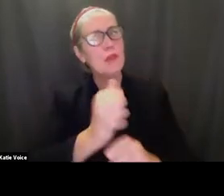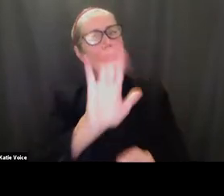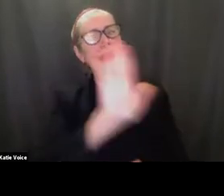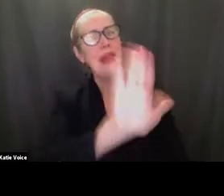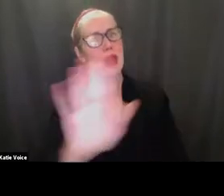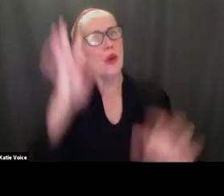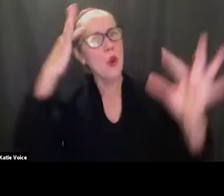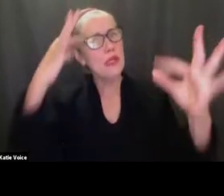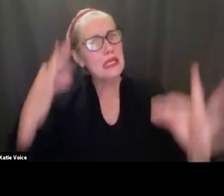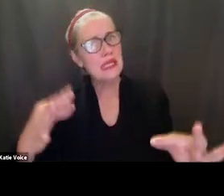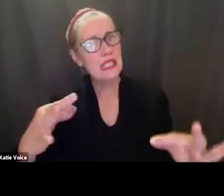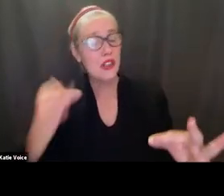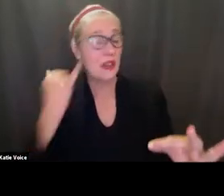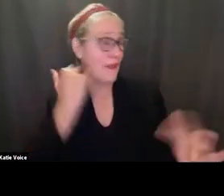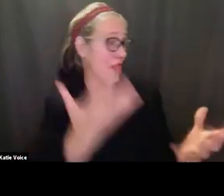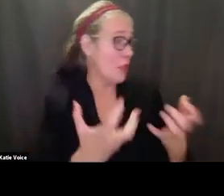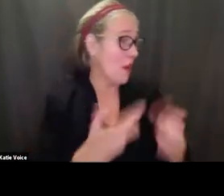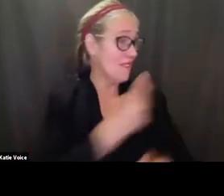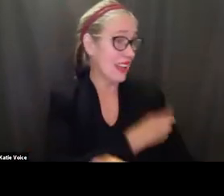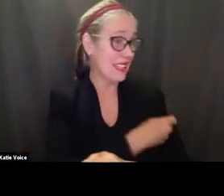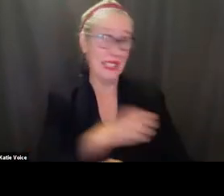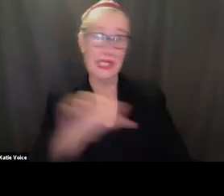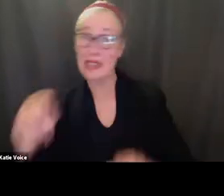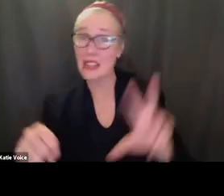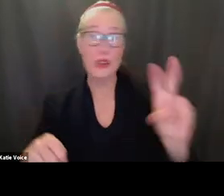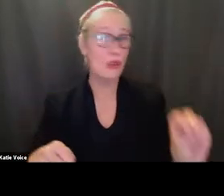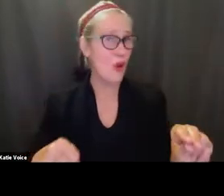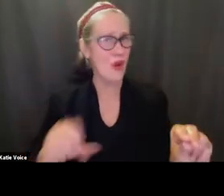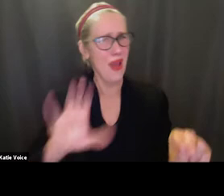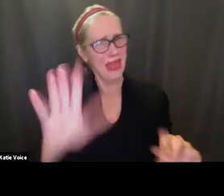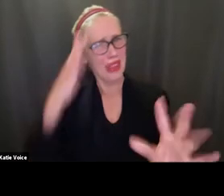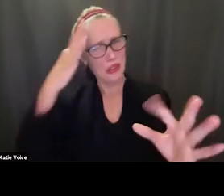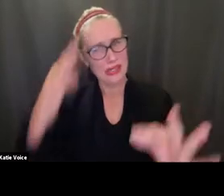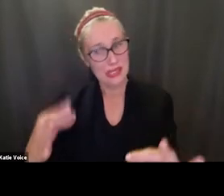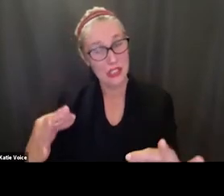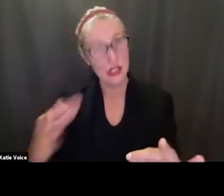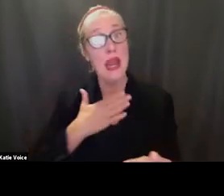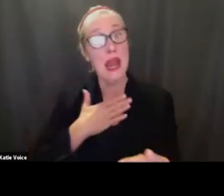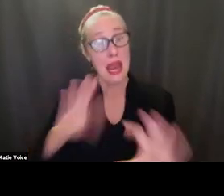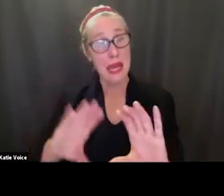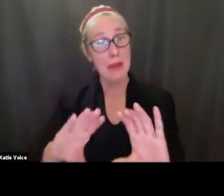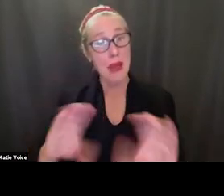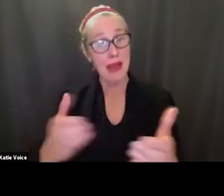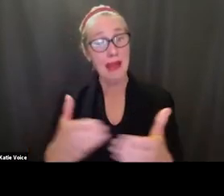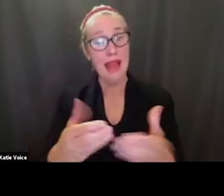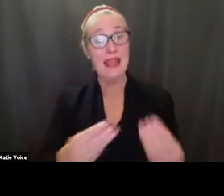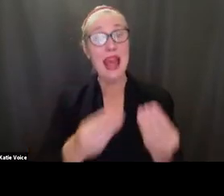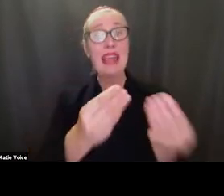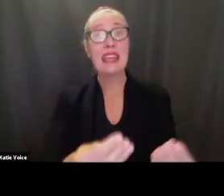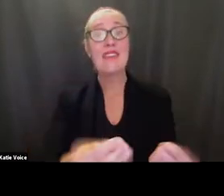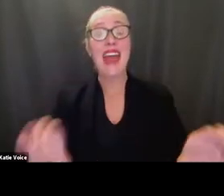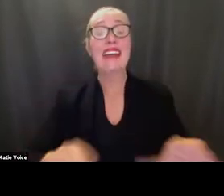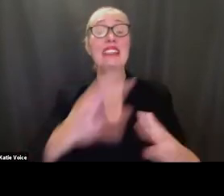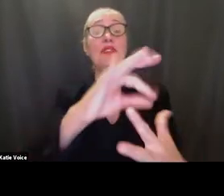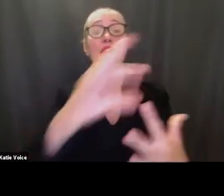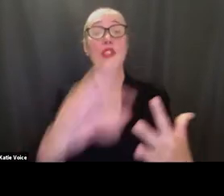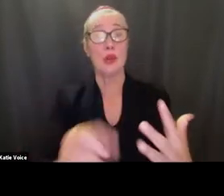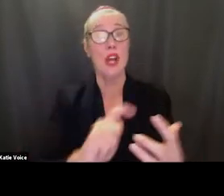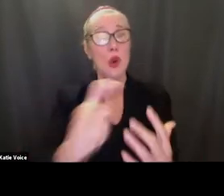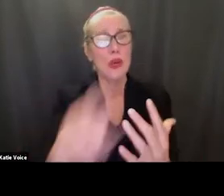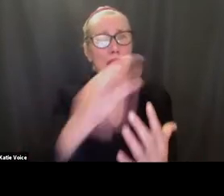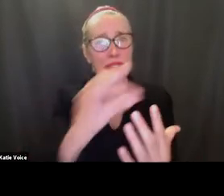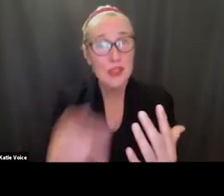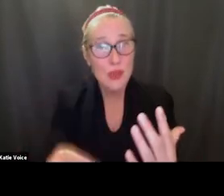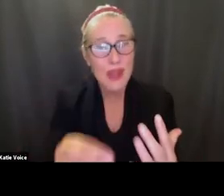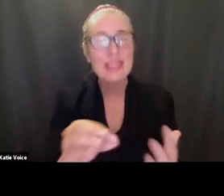whether or not to receive this vaccine in my class i provide choice of activities because when you provide choice students are